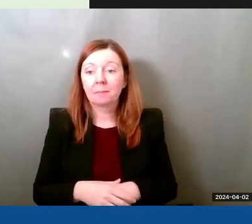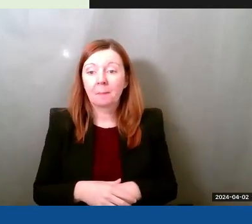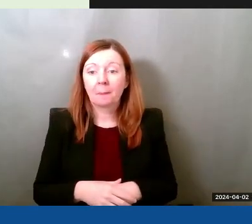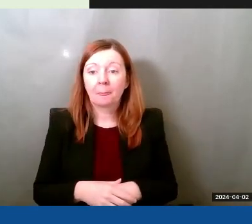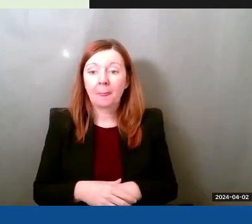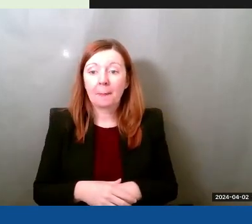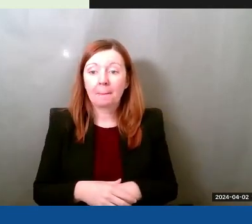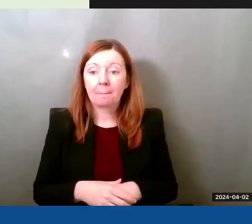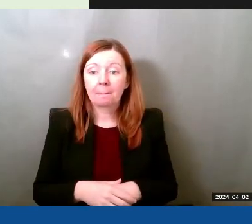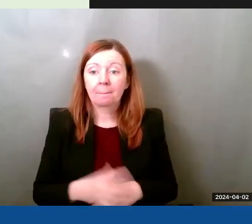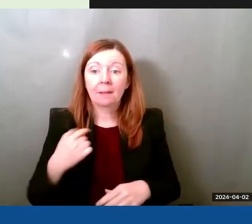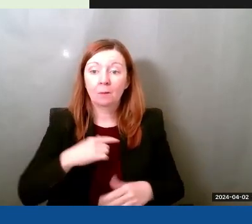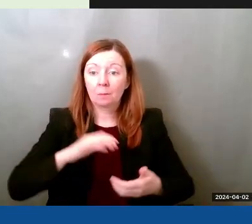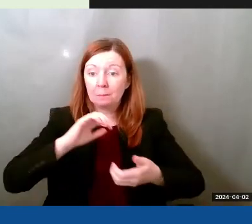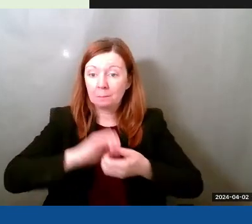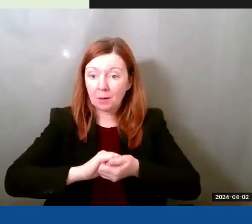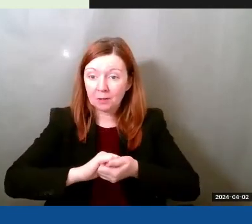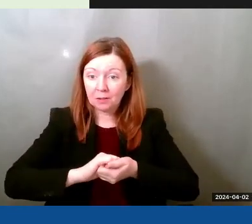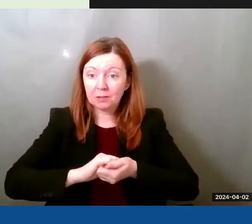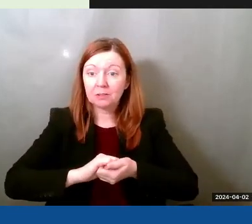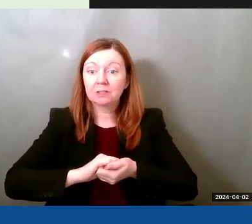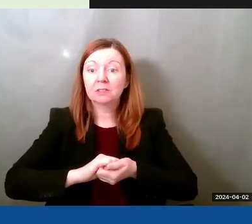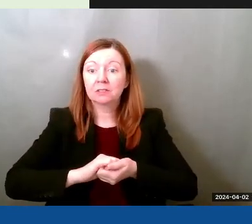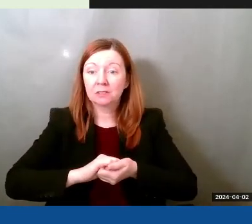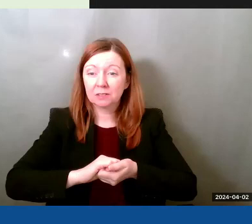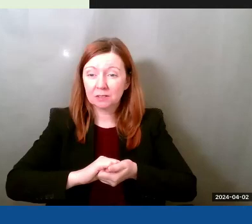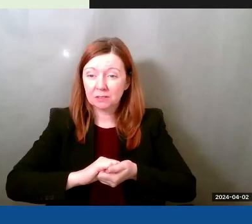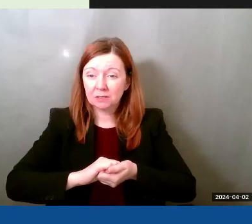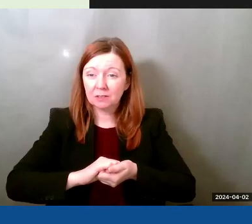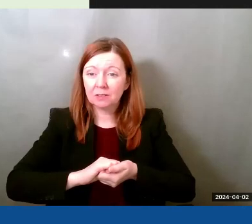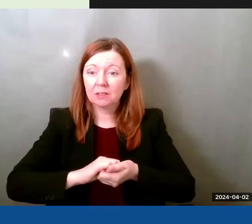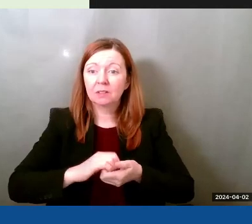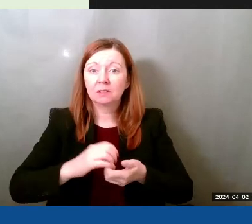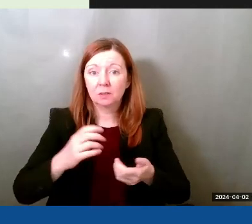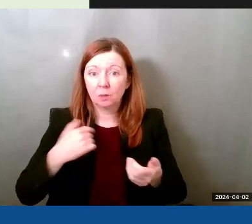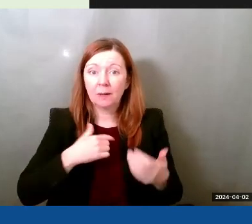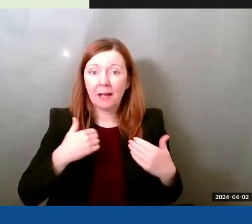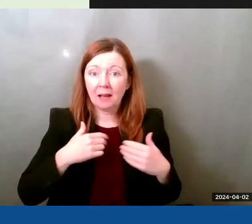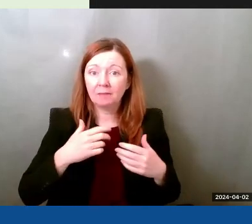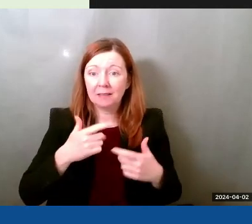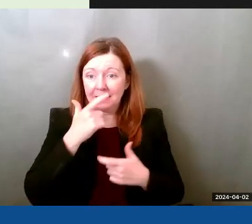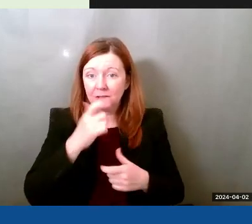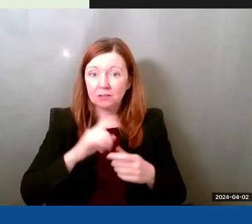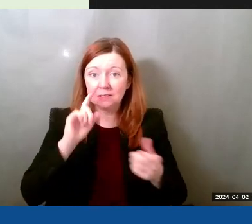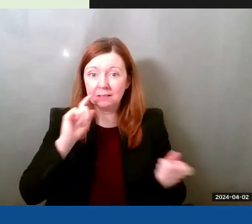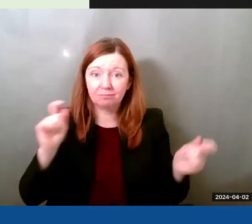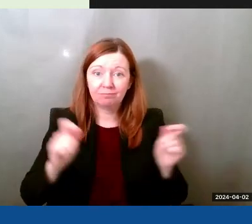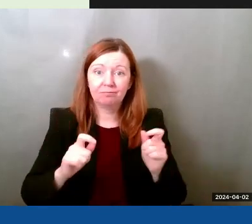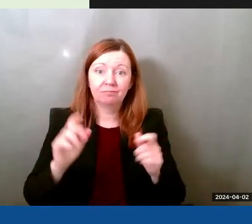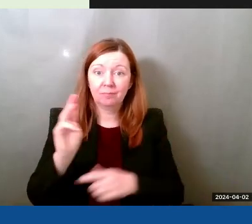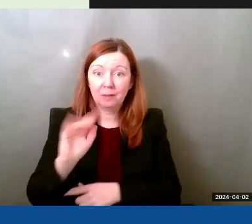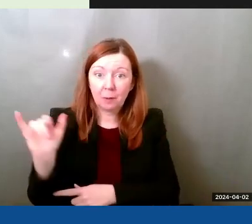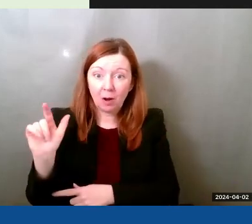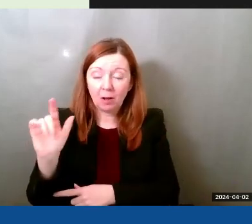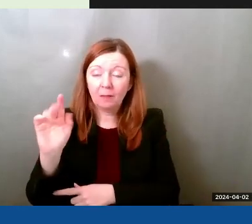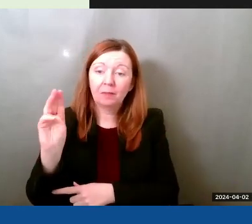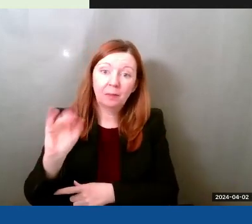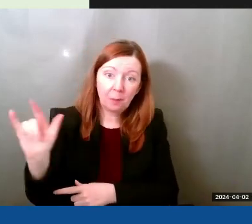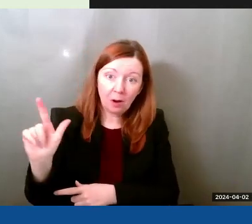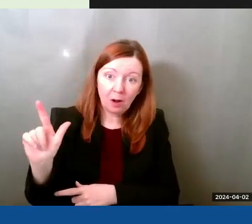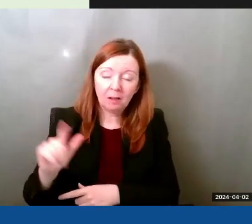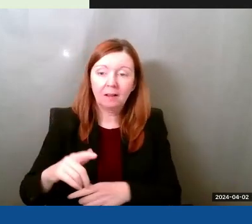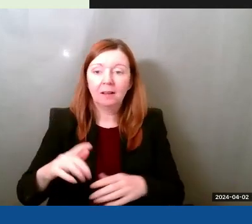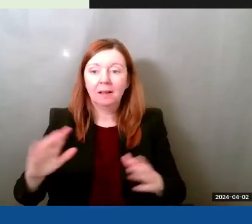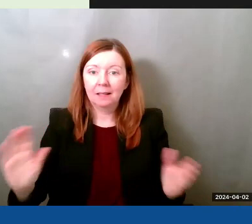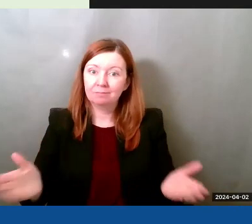is we're going to be partners in the portion of the mall that will remain. So we'll have a vested interest in reimagining that mall and re-tenanting it and bringing it to